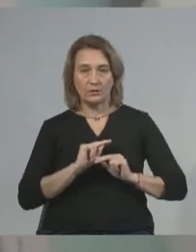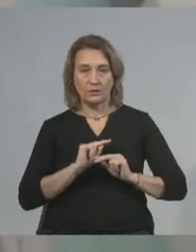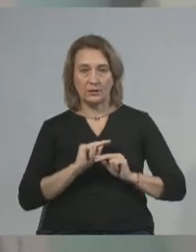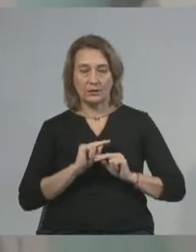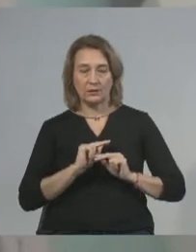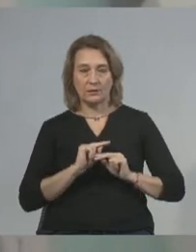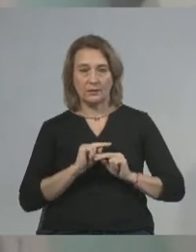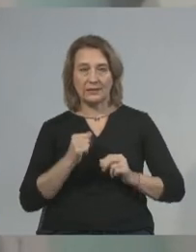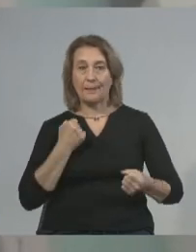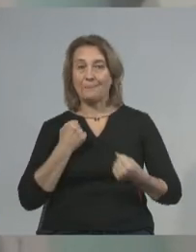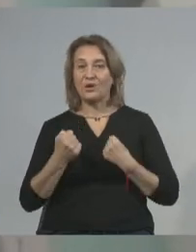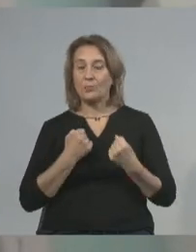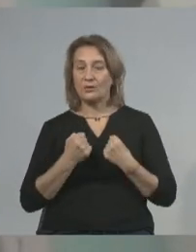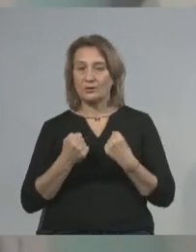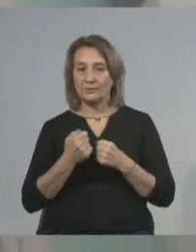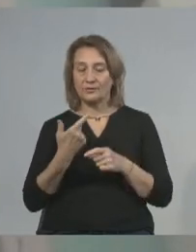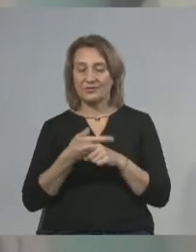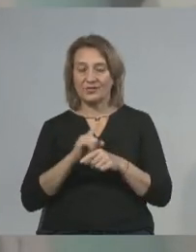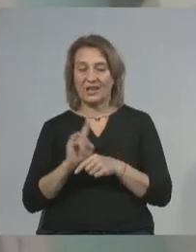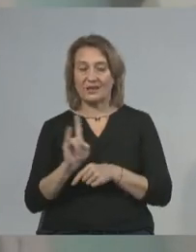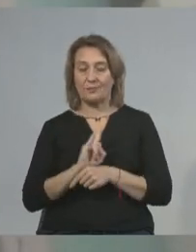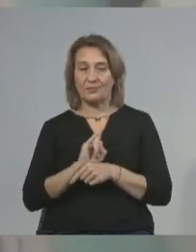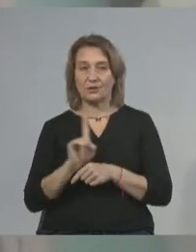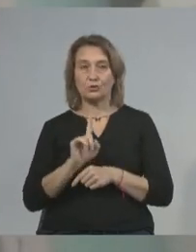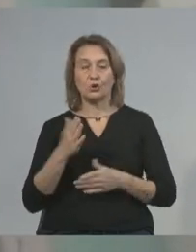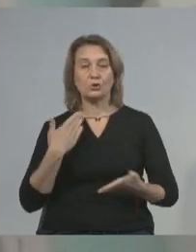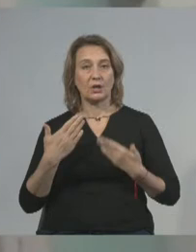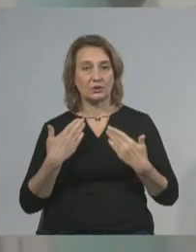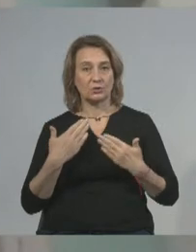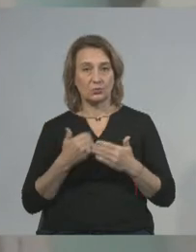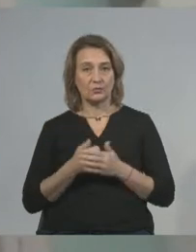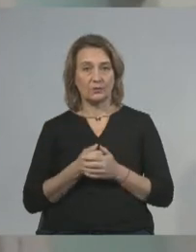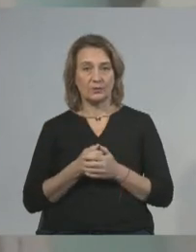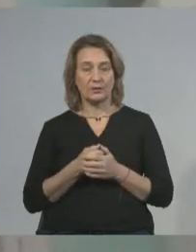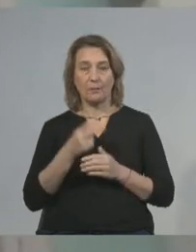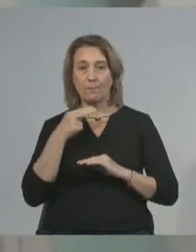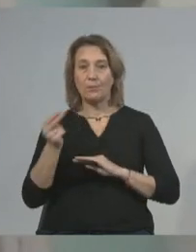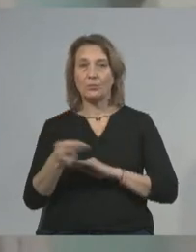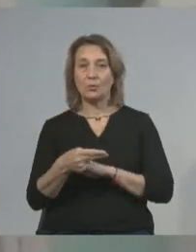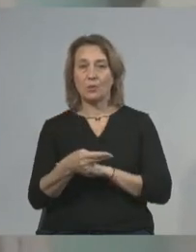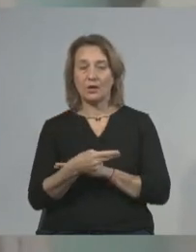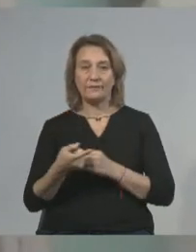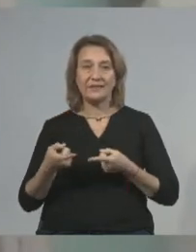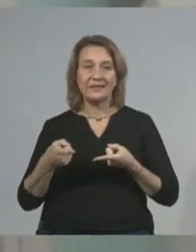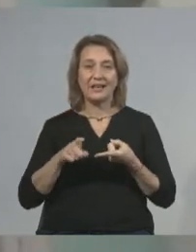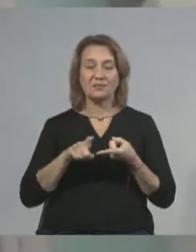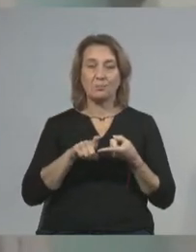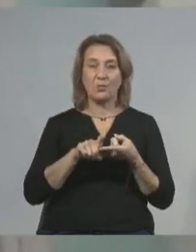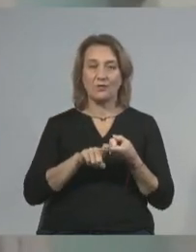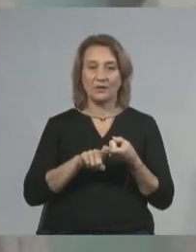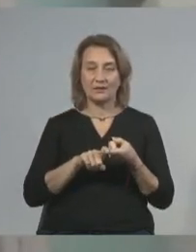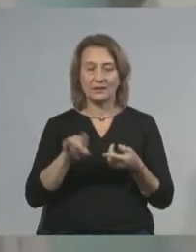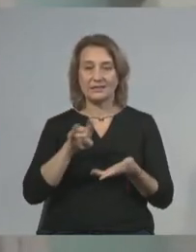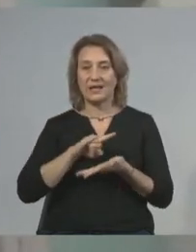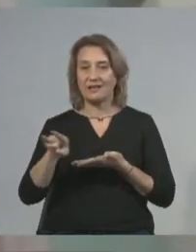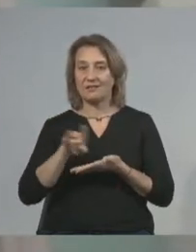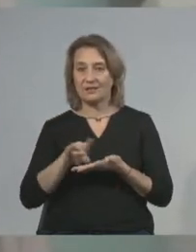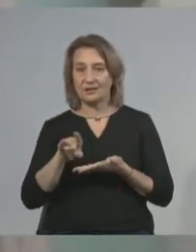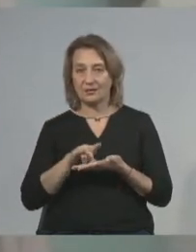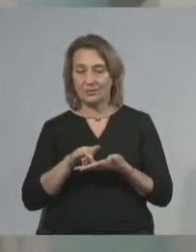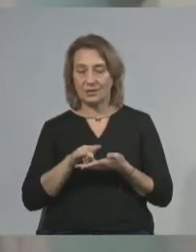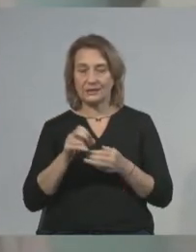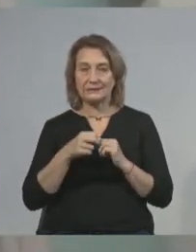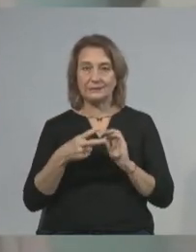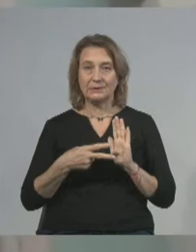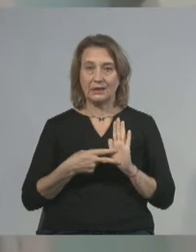mh17 propaganda was successfully countered that doesn't mean that you may never reach this i don't know